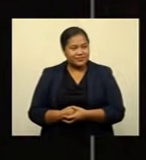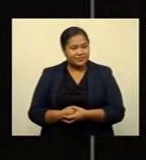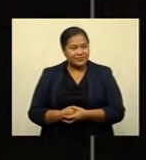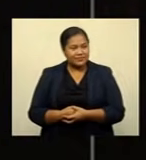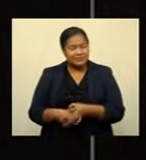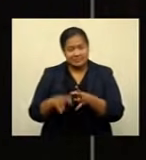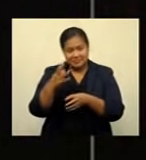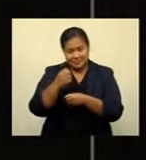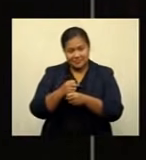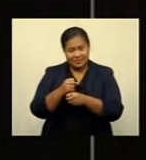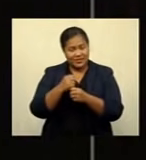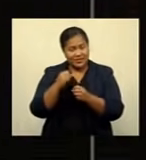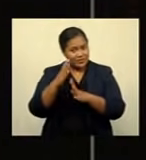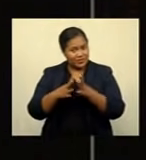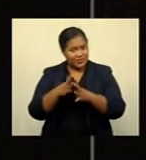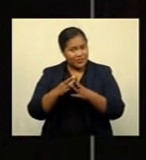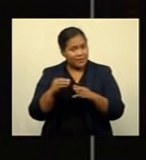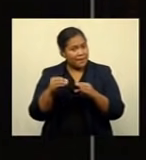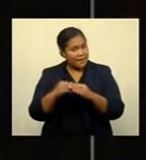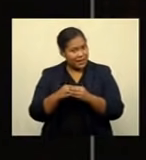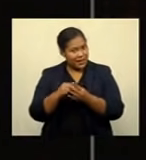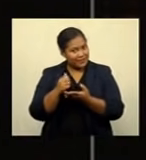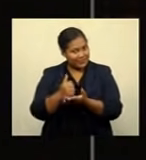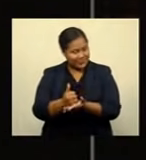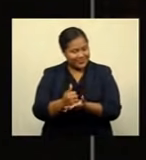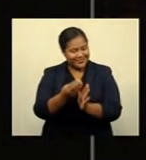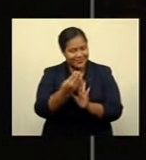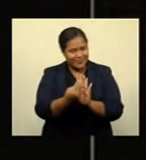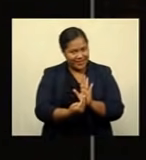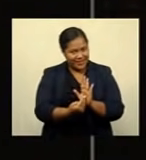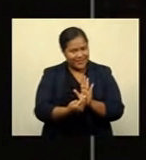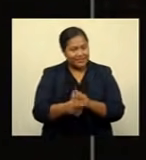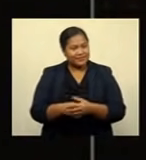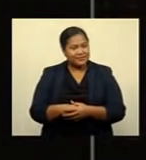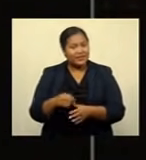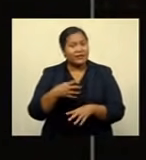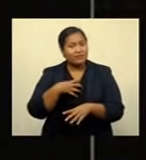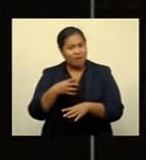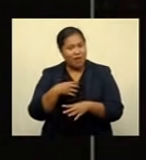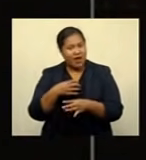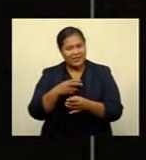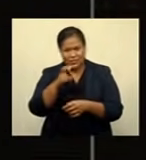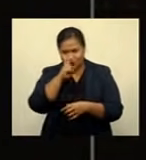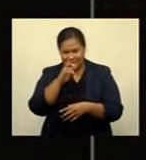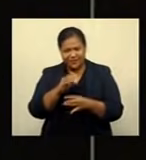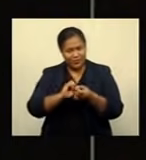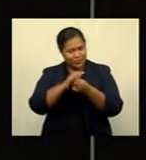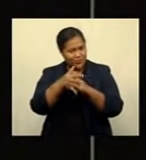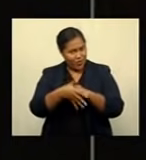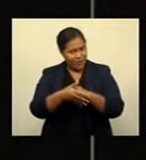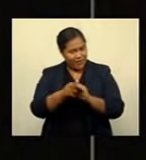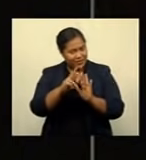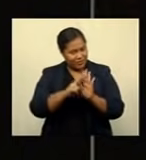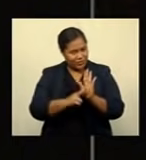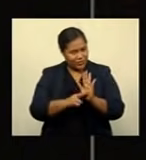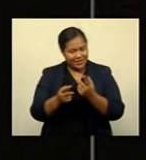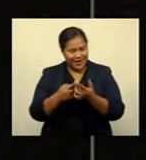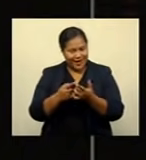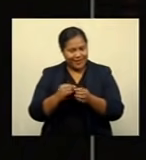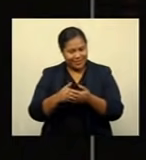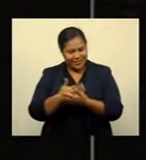Now recapping our main stories, banks back new budget, more infringement of COVID measures, and another day of